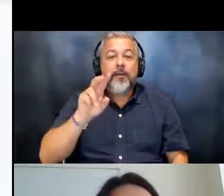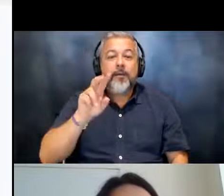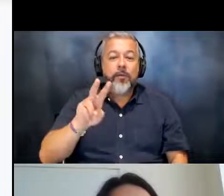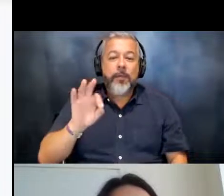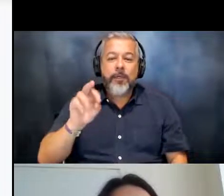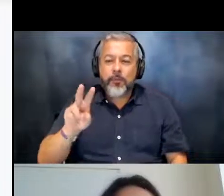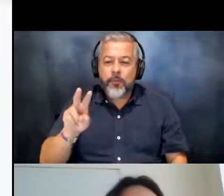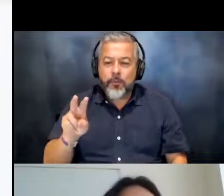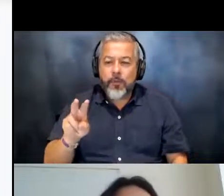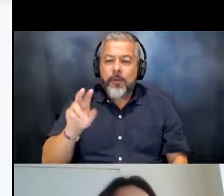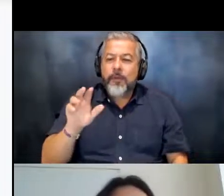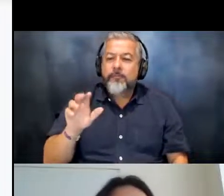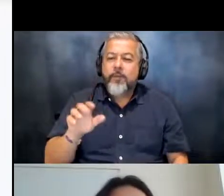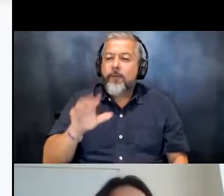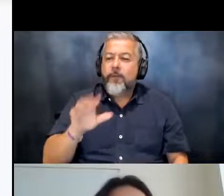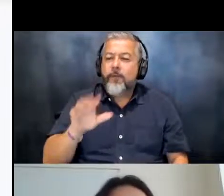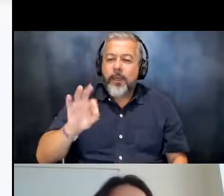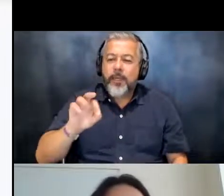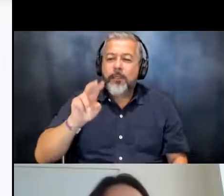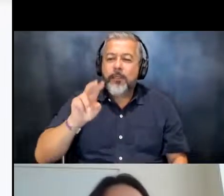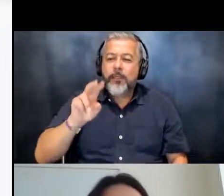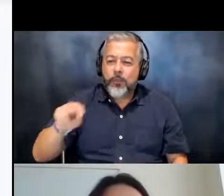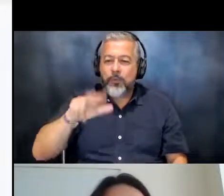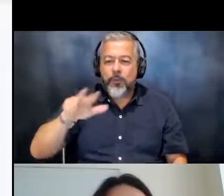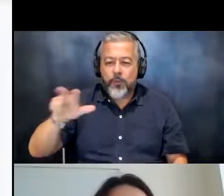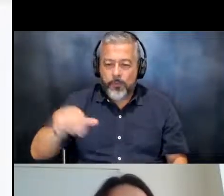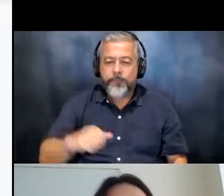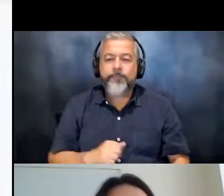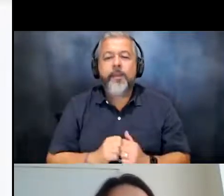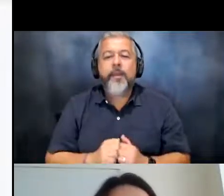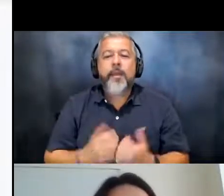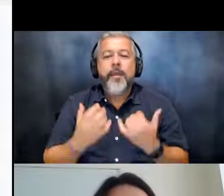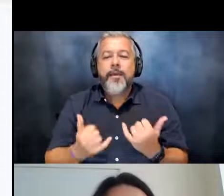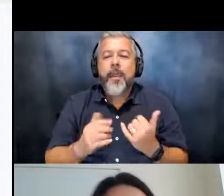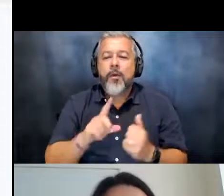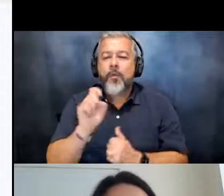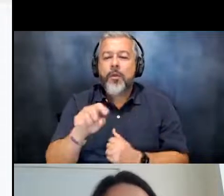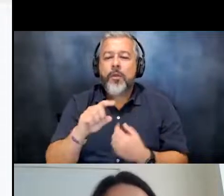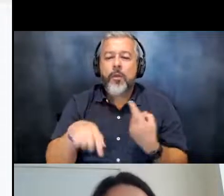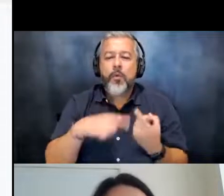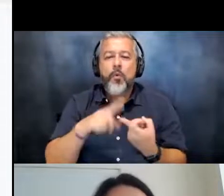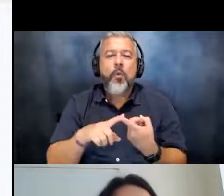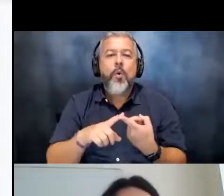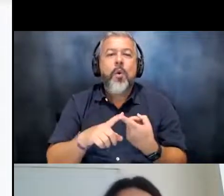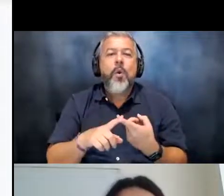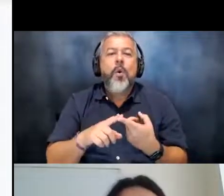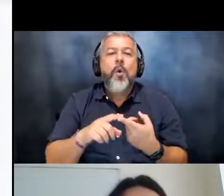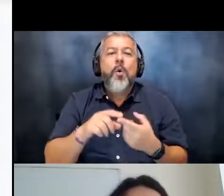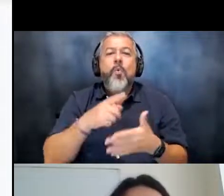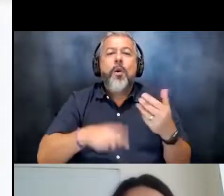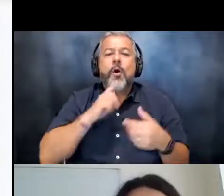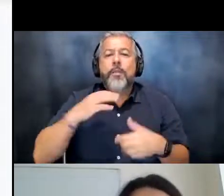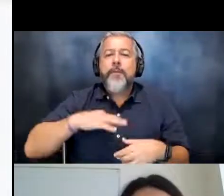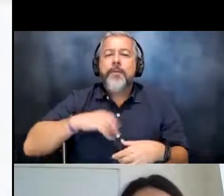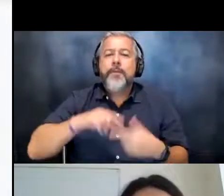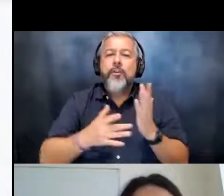is, what are the benefits of technology in your workspace or field when assisting families? We understand that folks